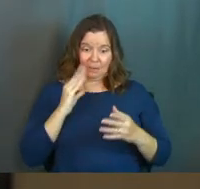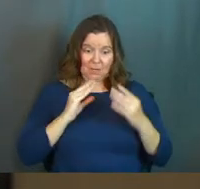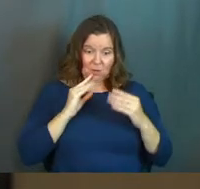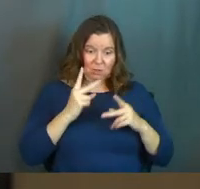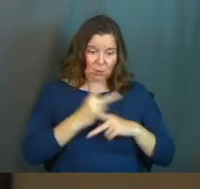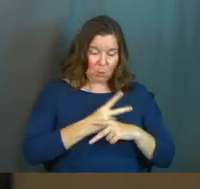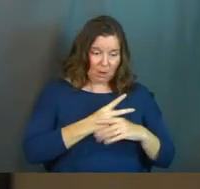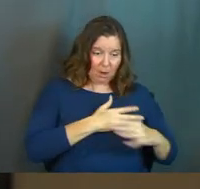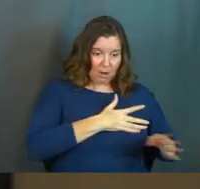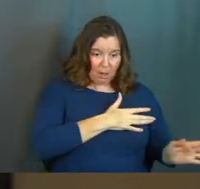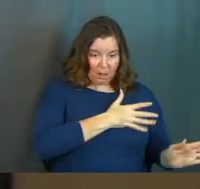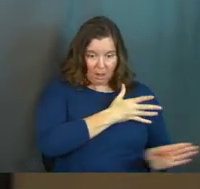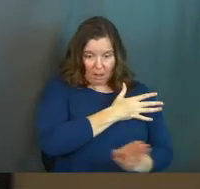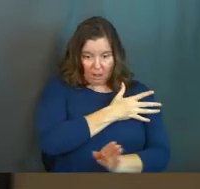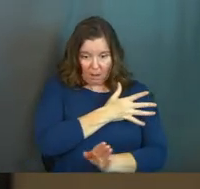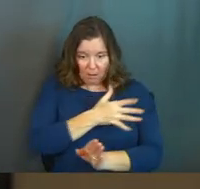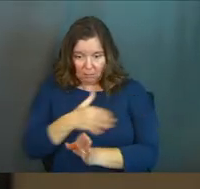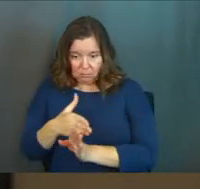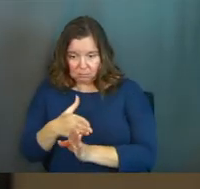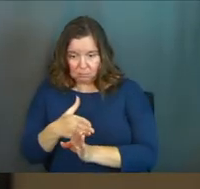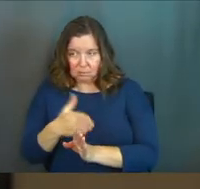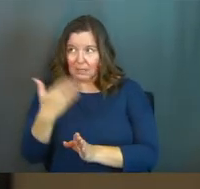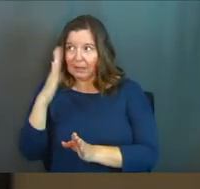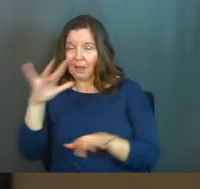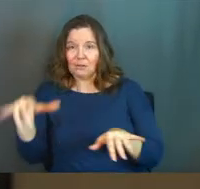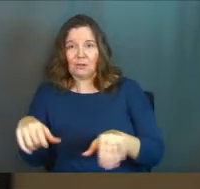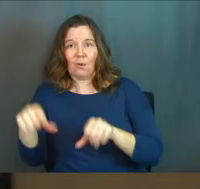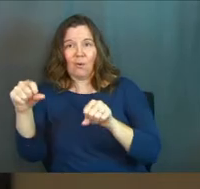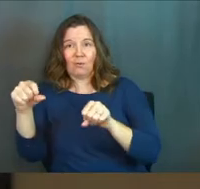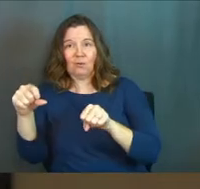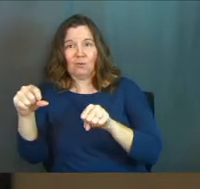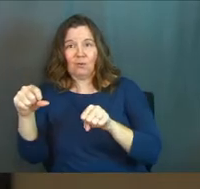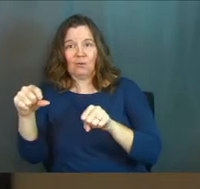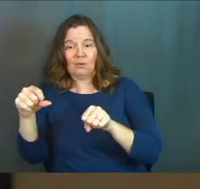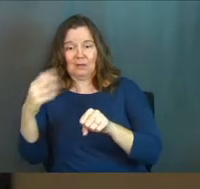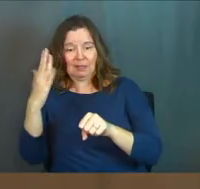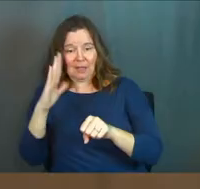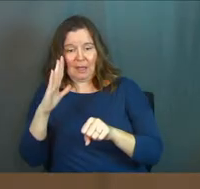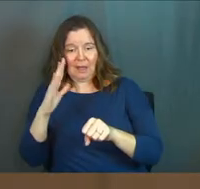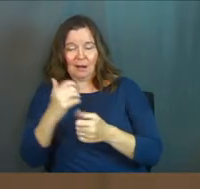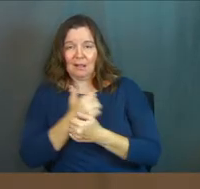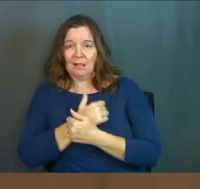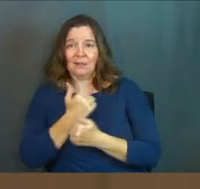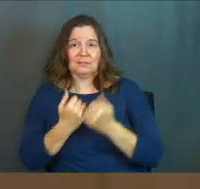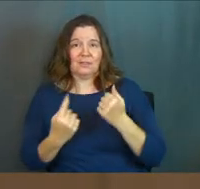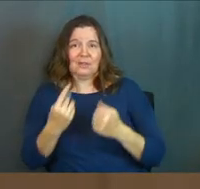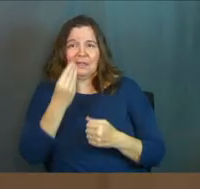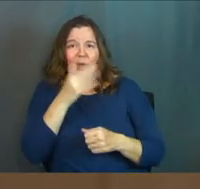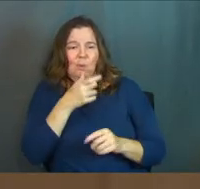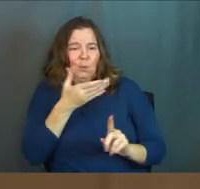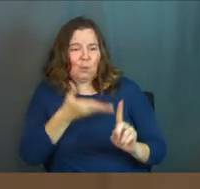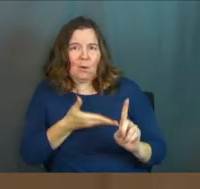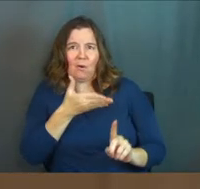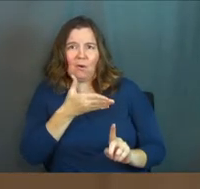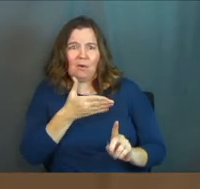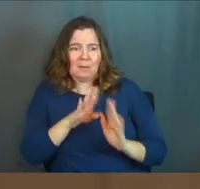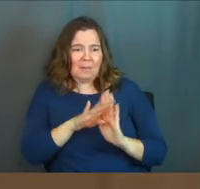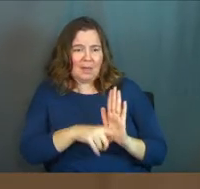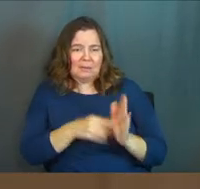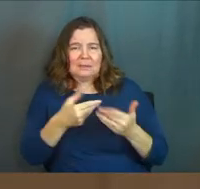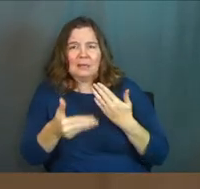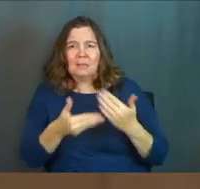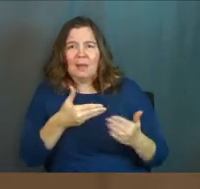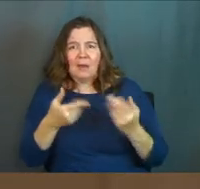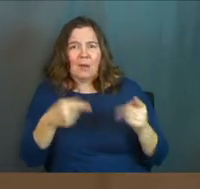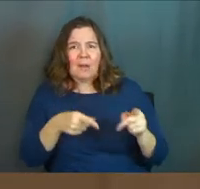through or worse, let God take over. God loves everybody. He don't care who you are. It doesn't matter what